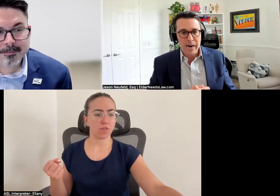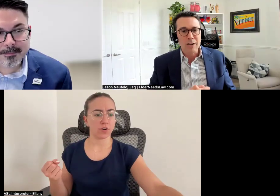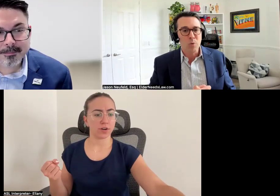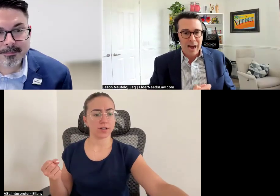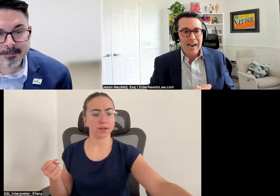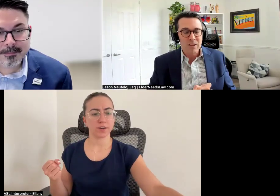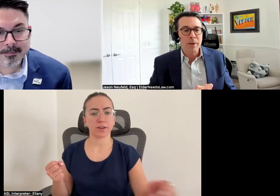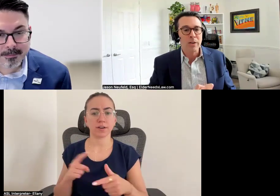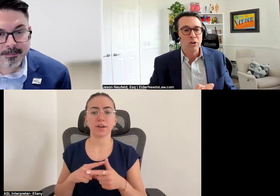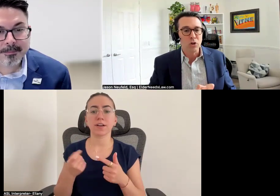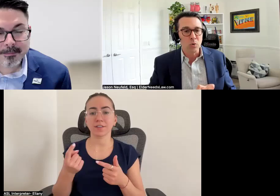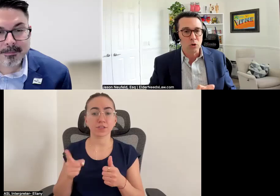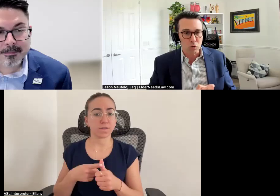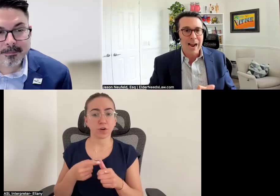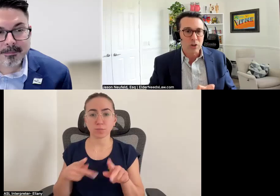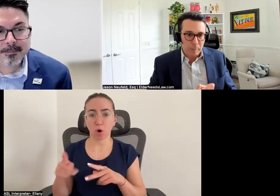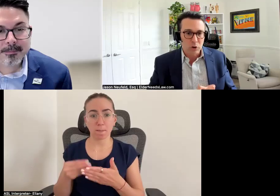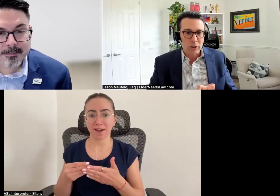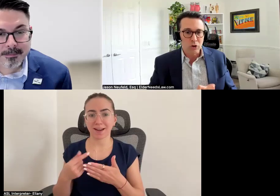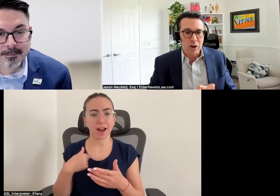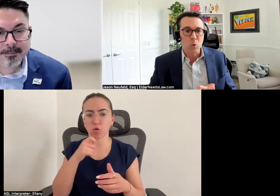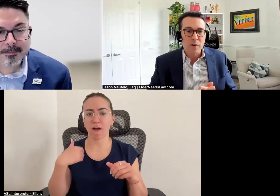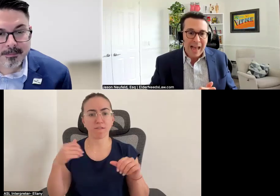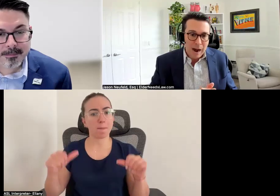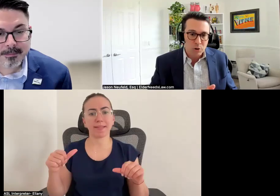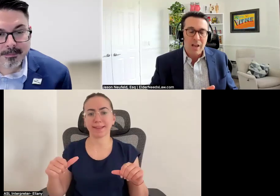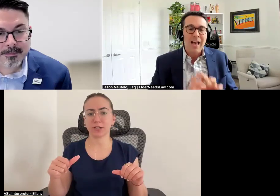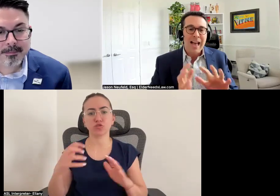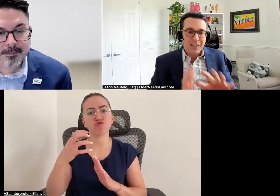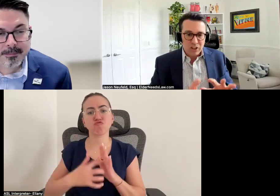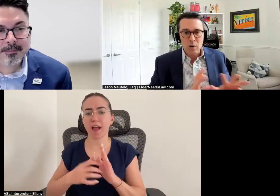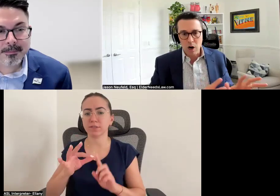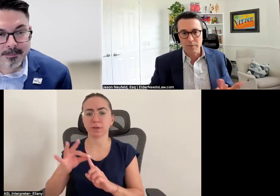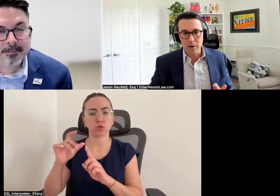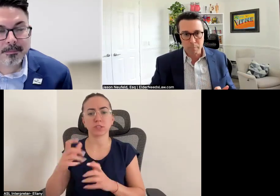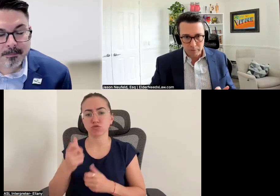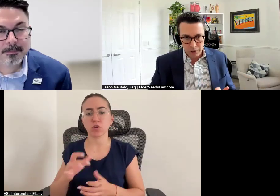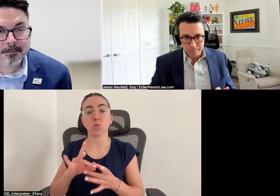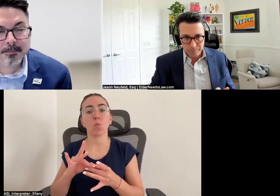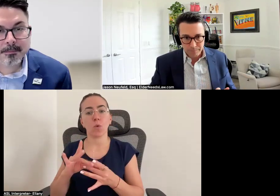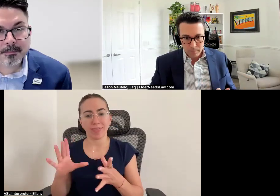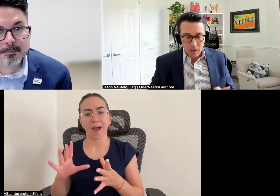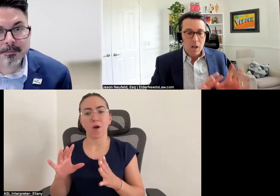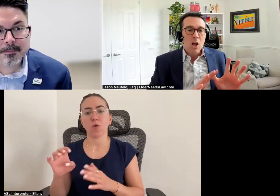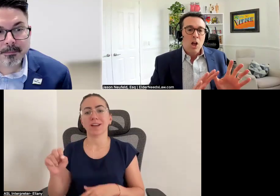party money, I do not have the ability to draft a special needs trust without an estate recovery provision.